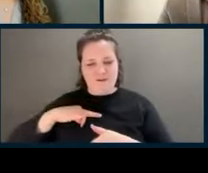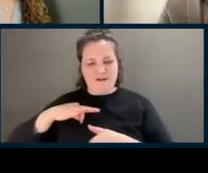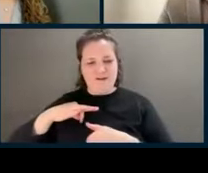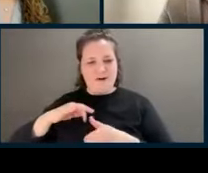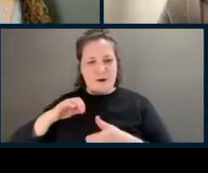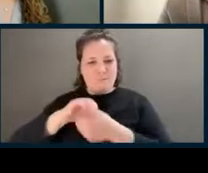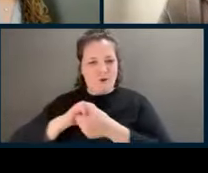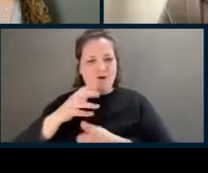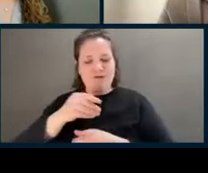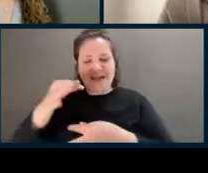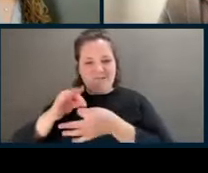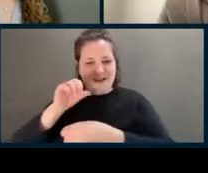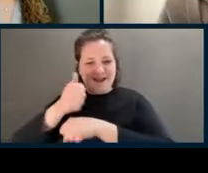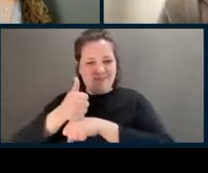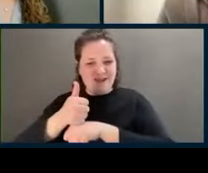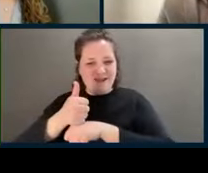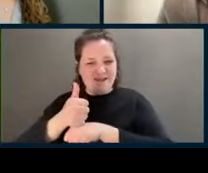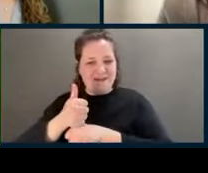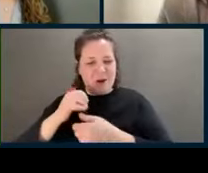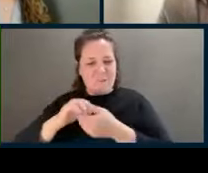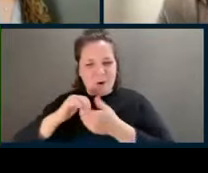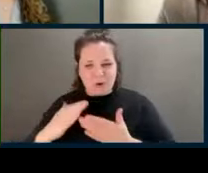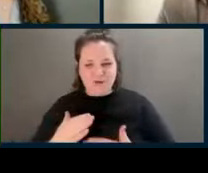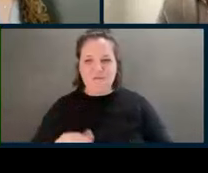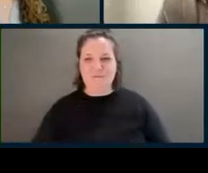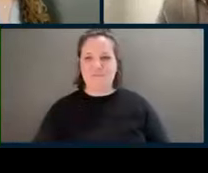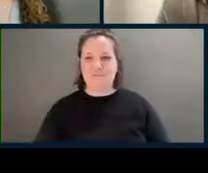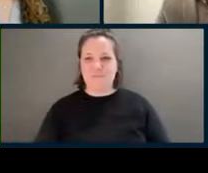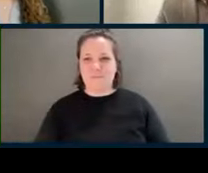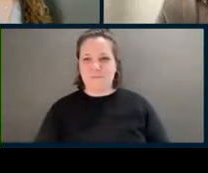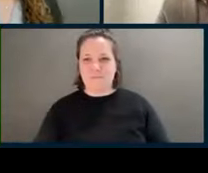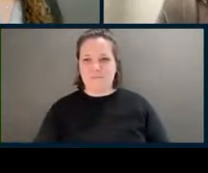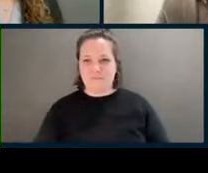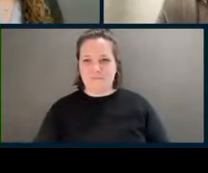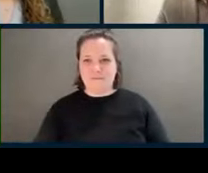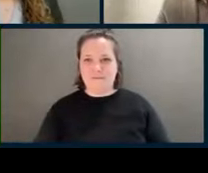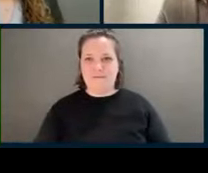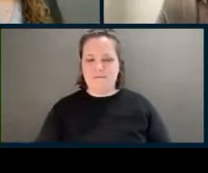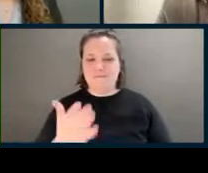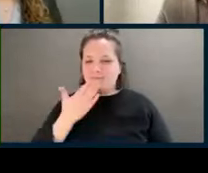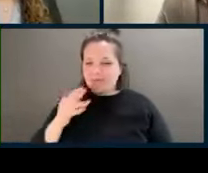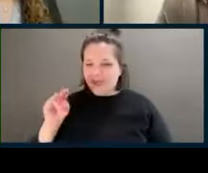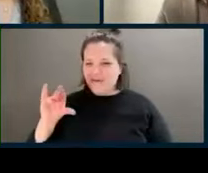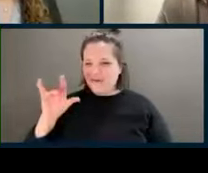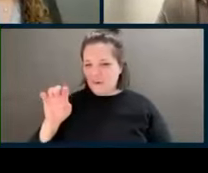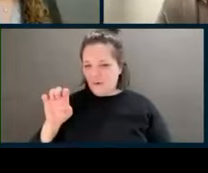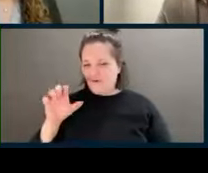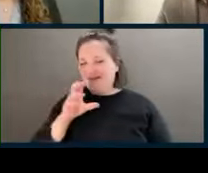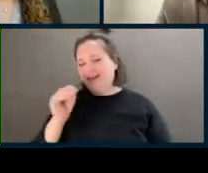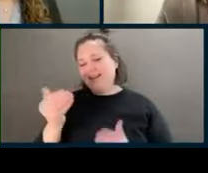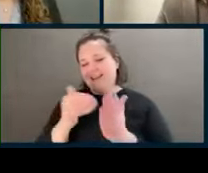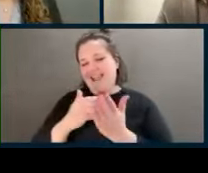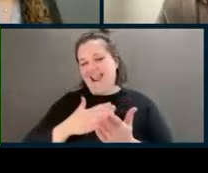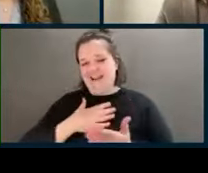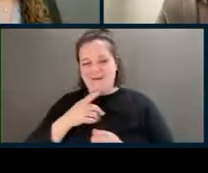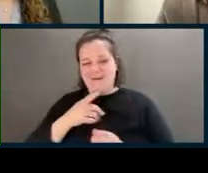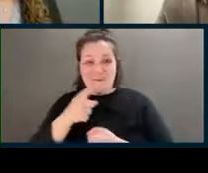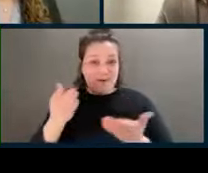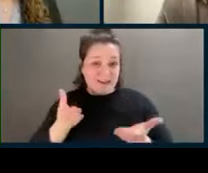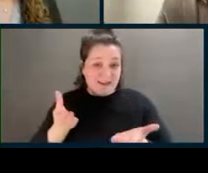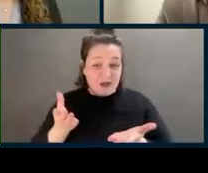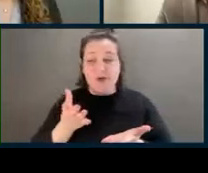partners? I'll turn it over to you, sir. Thank you, Nicole. And again, I'm glad everyone is here and participating in this conversation. So I look at